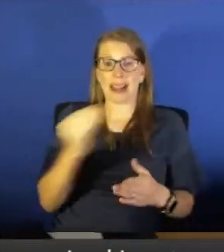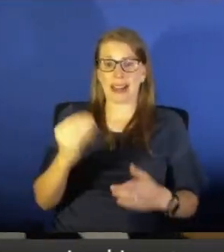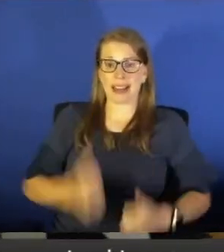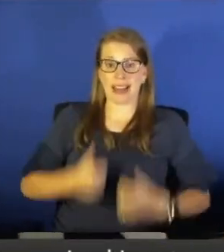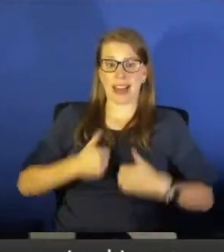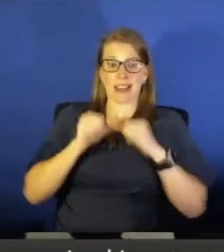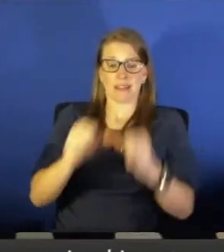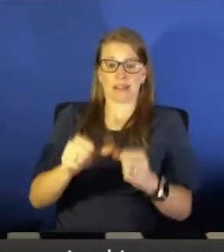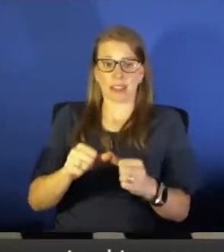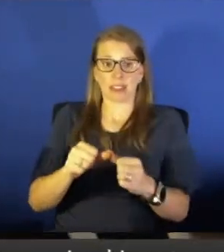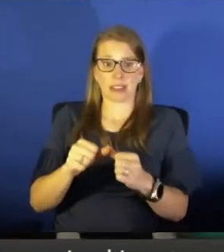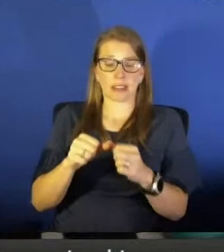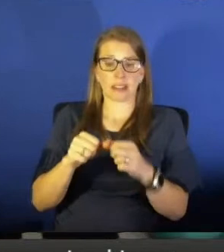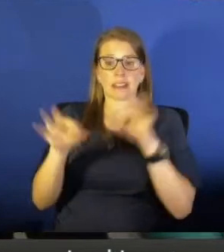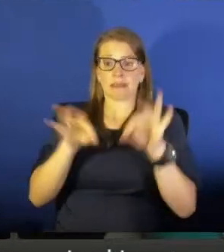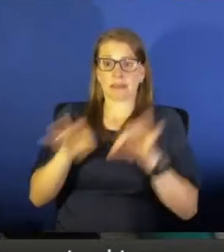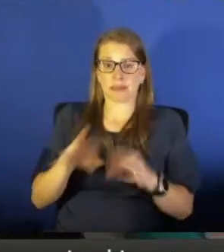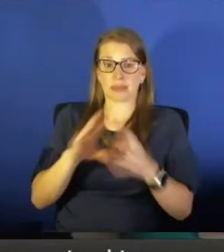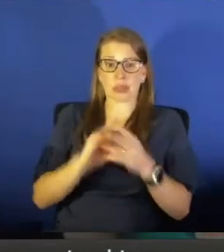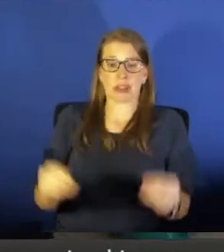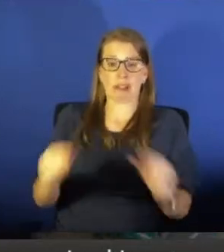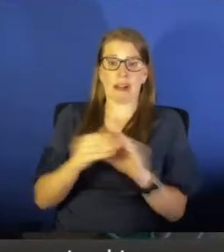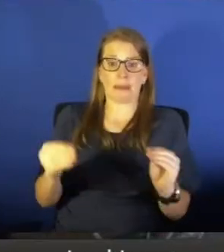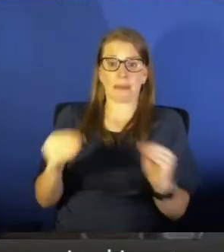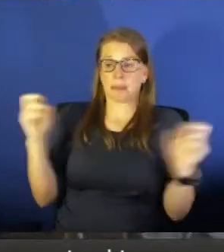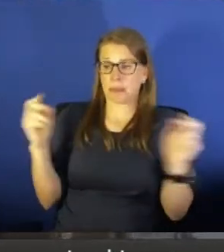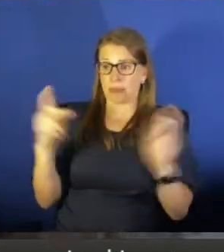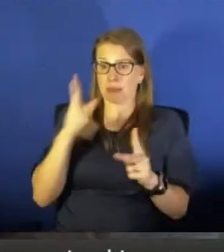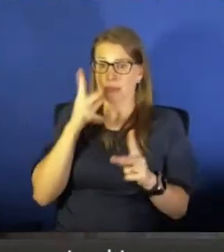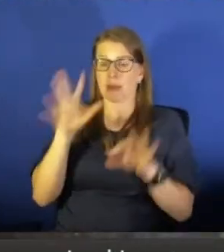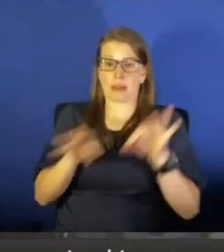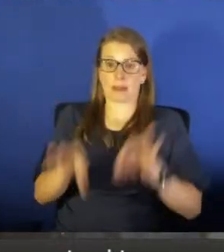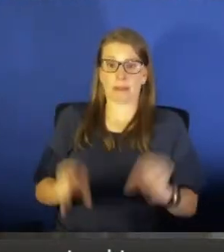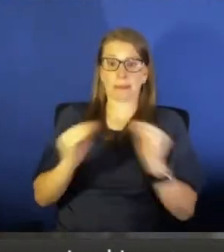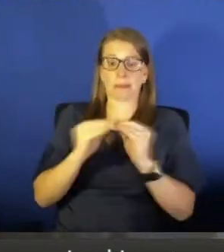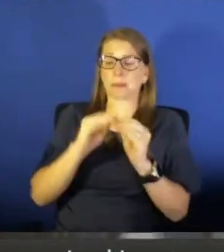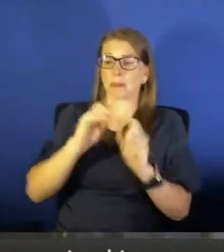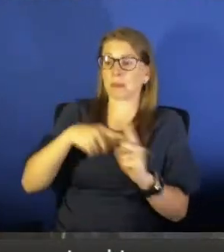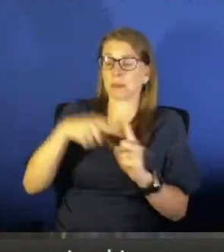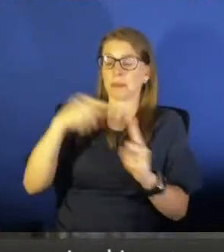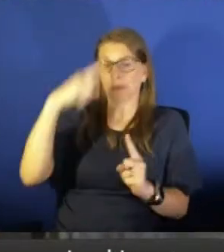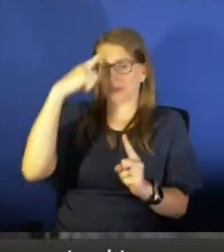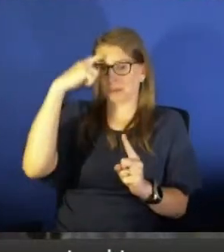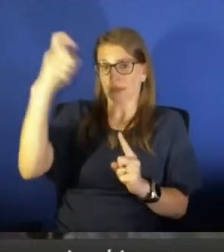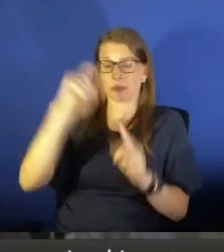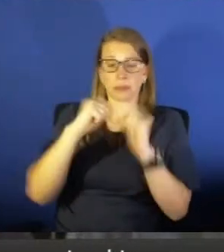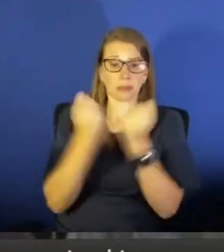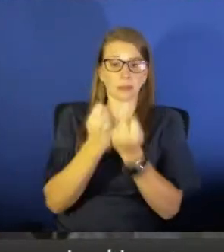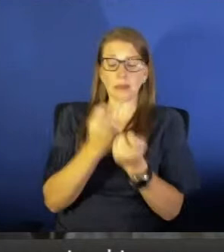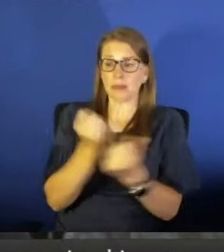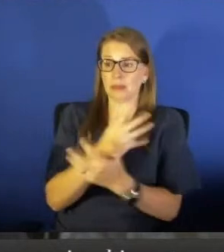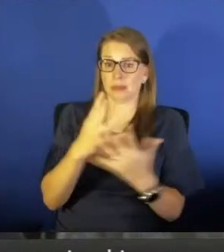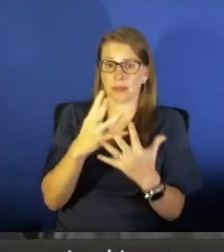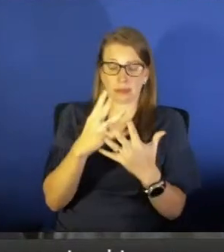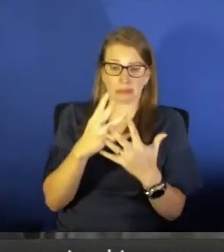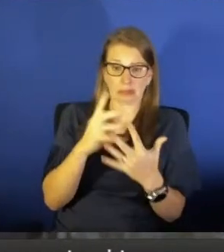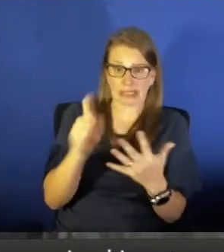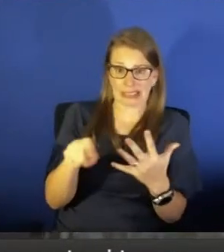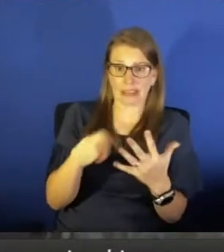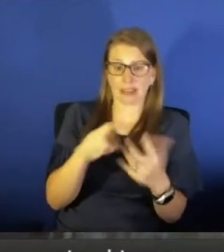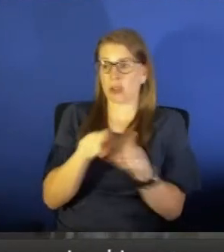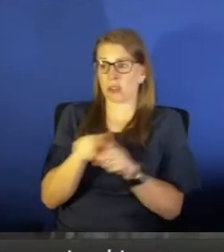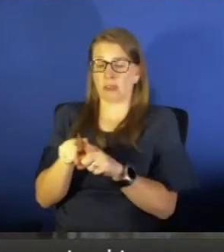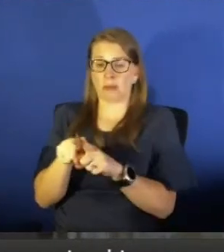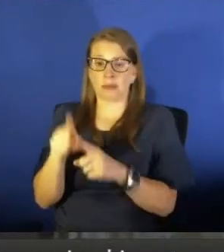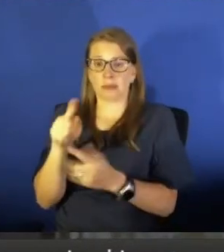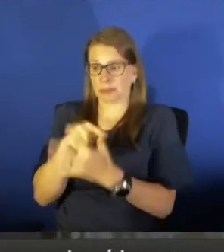When we come back, we're going to talk more with this team, this dream team, about what it took and all the factors that were going against Leticia, what made her